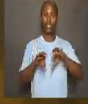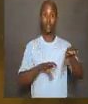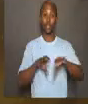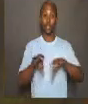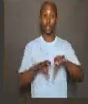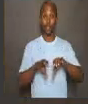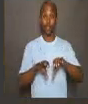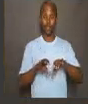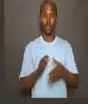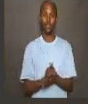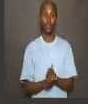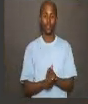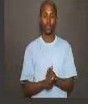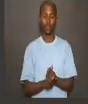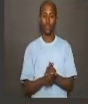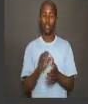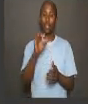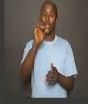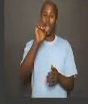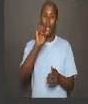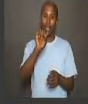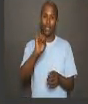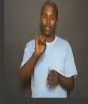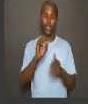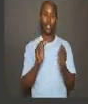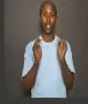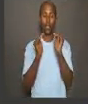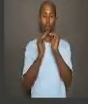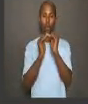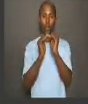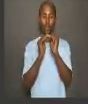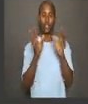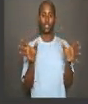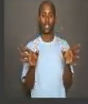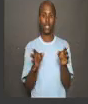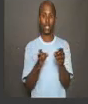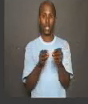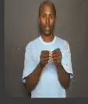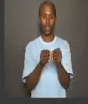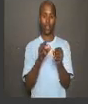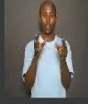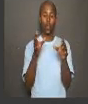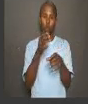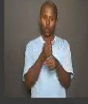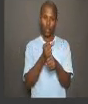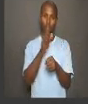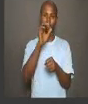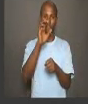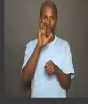everyone. Let S equal the set containing